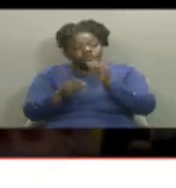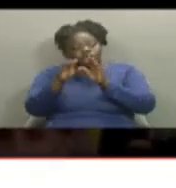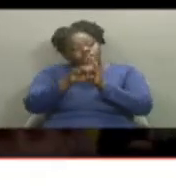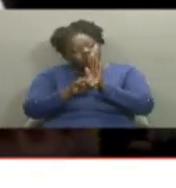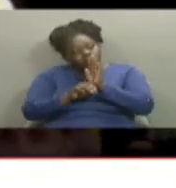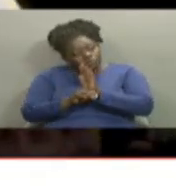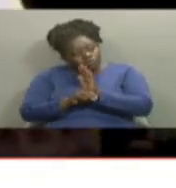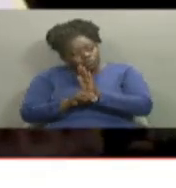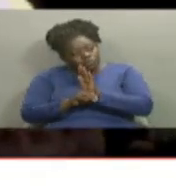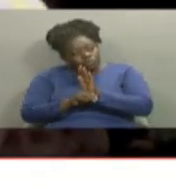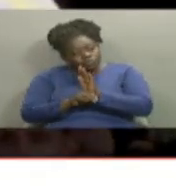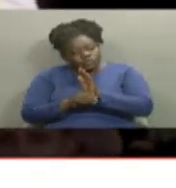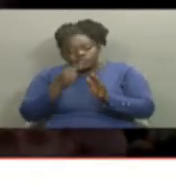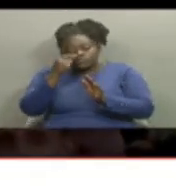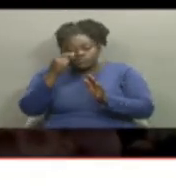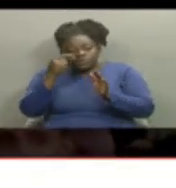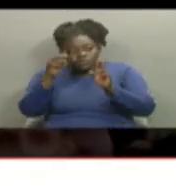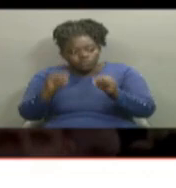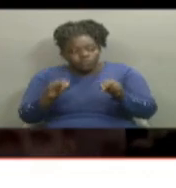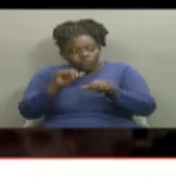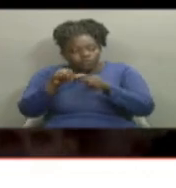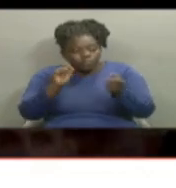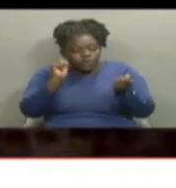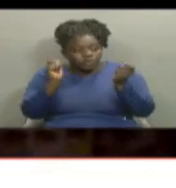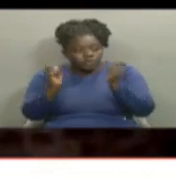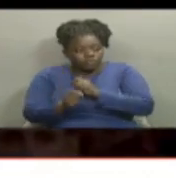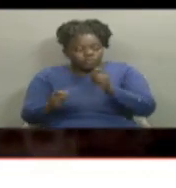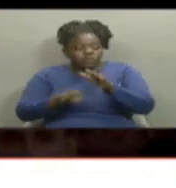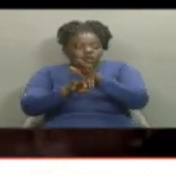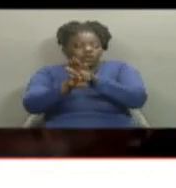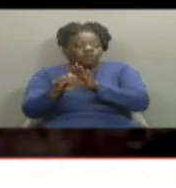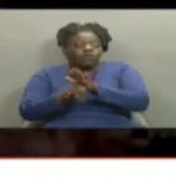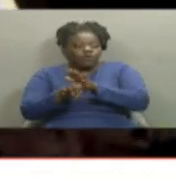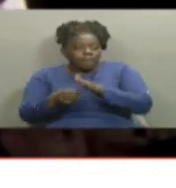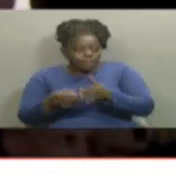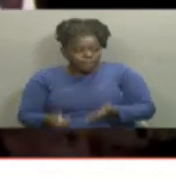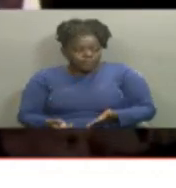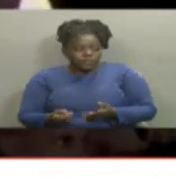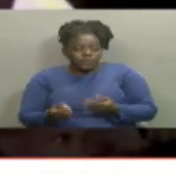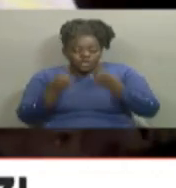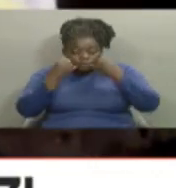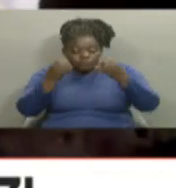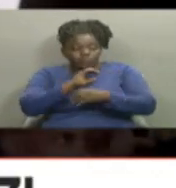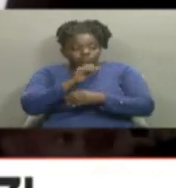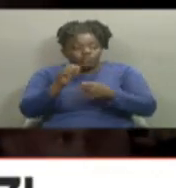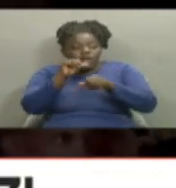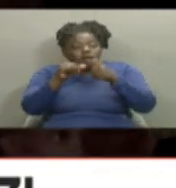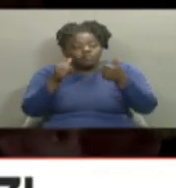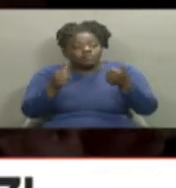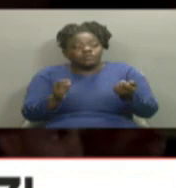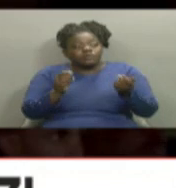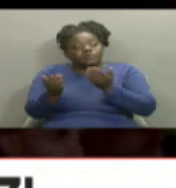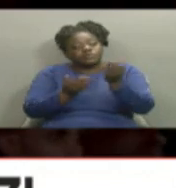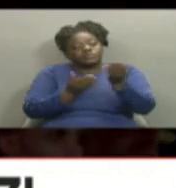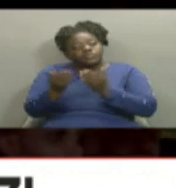constitution. We told them no, it is about changing the economy. They told us it is about